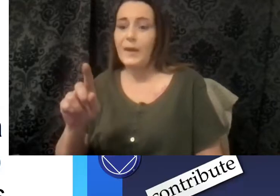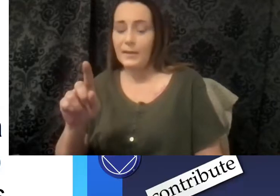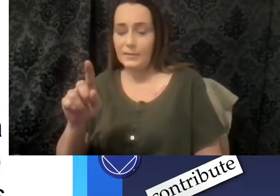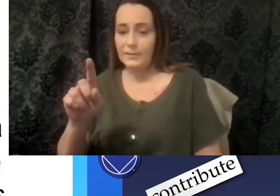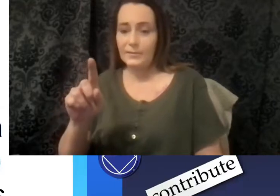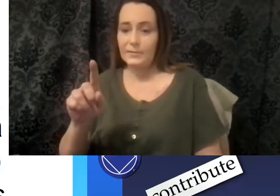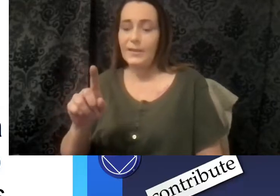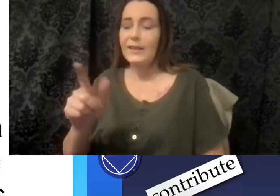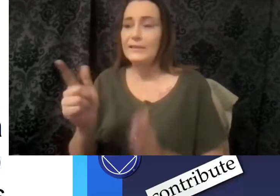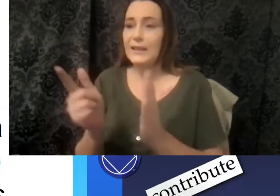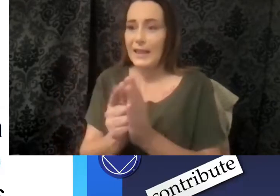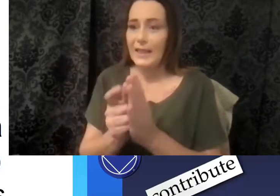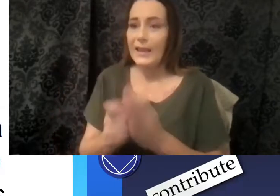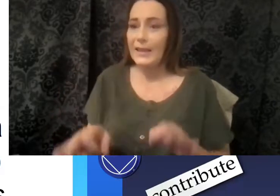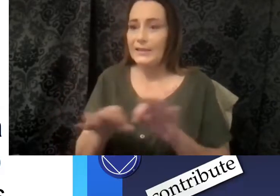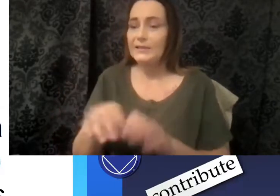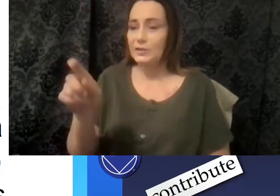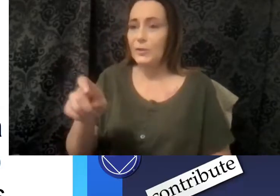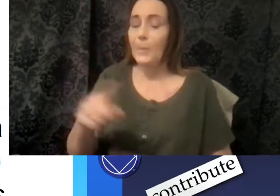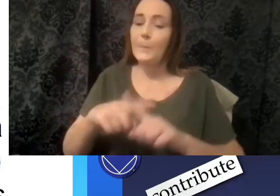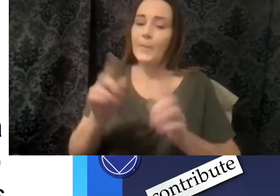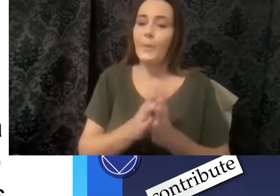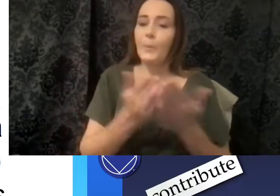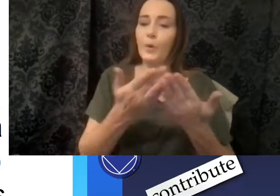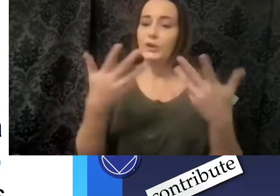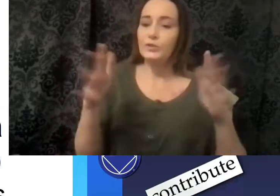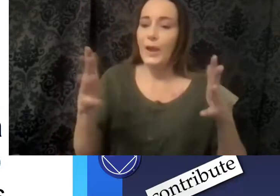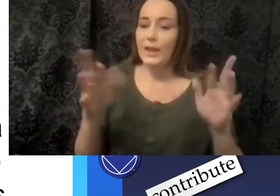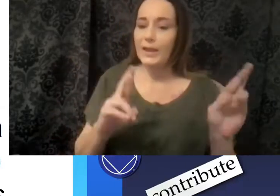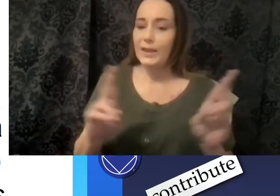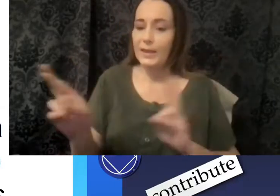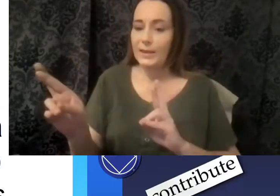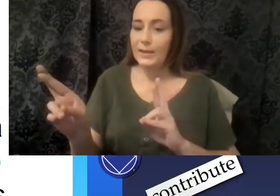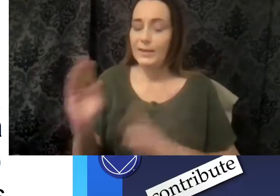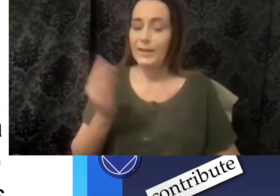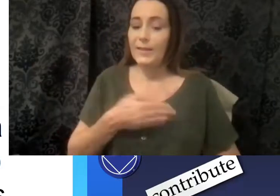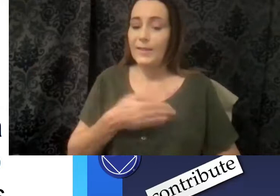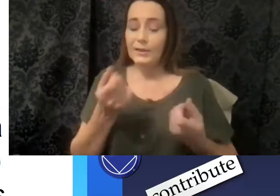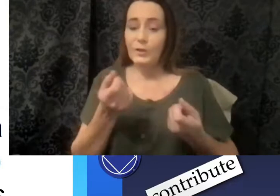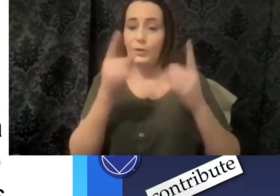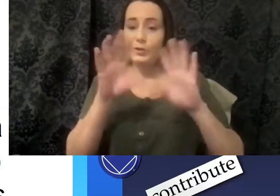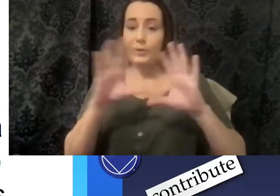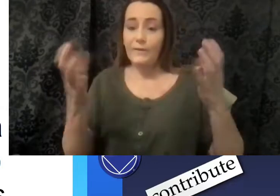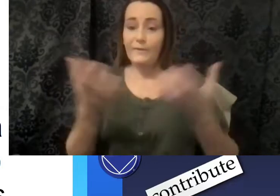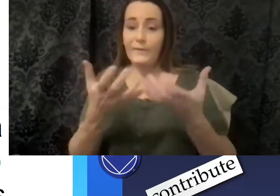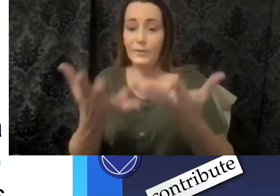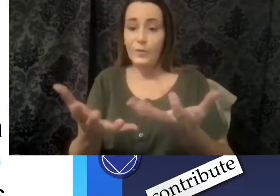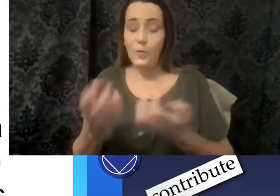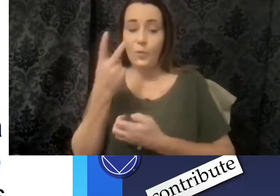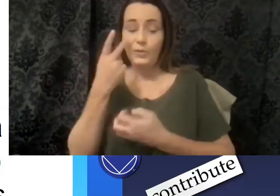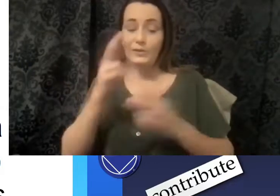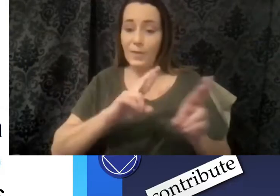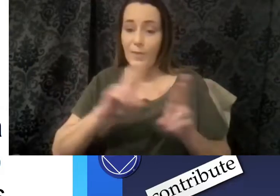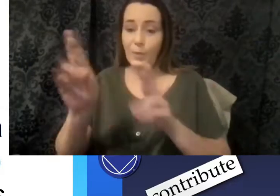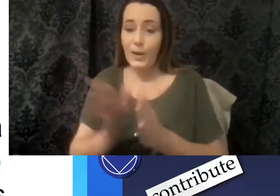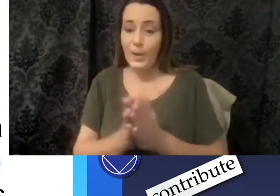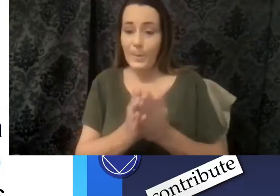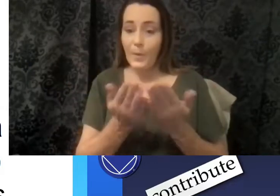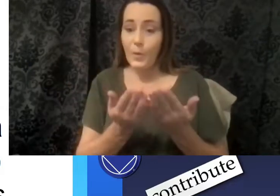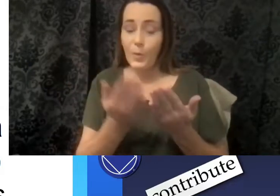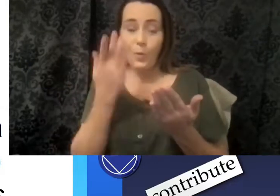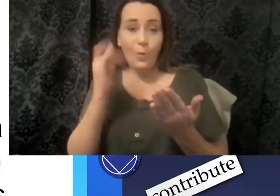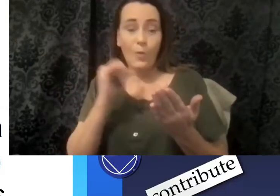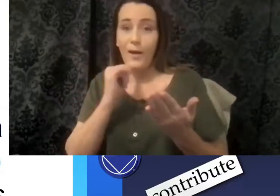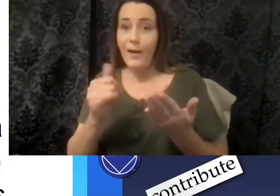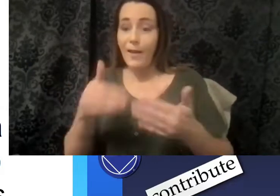essential, but the book is ready. And it's our understanding the fellowship wants to see the ready book. So why not go ahead